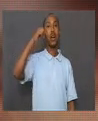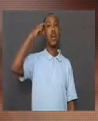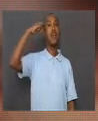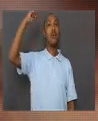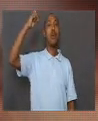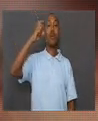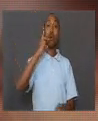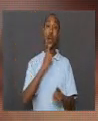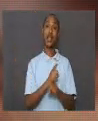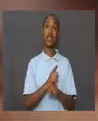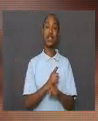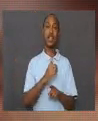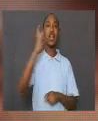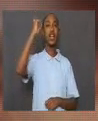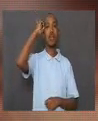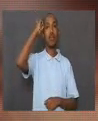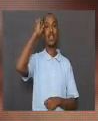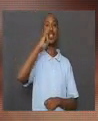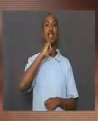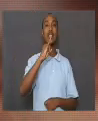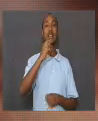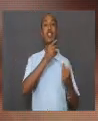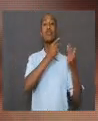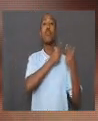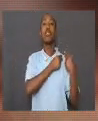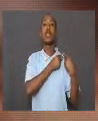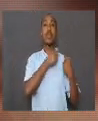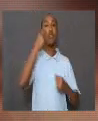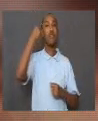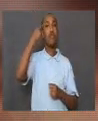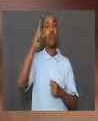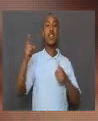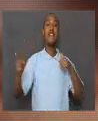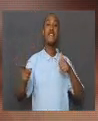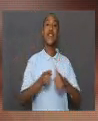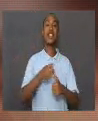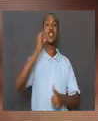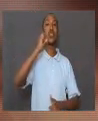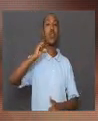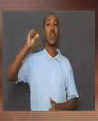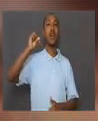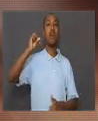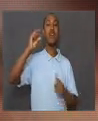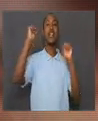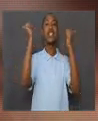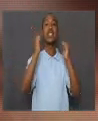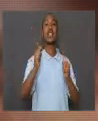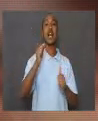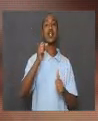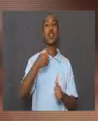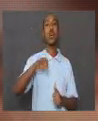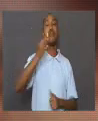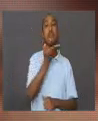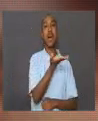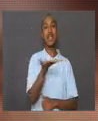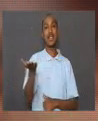correctly, Democritus is responsible for the first theory of the structure of